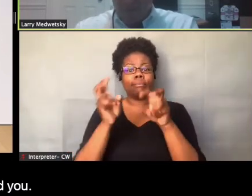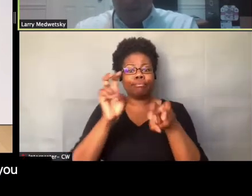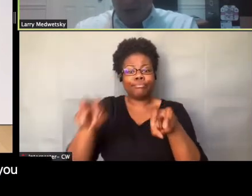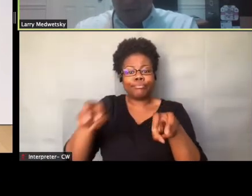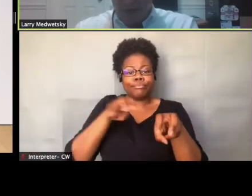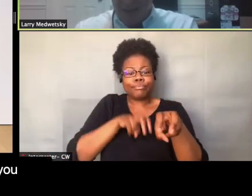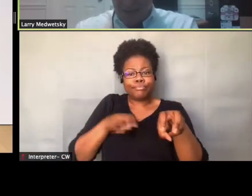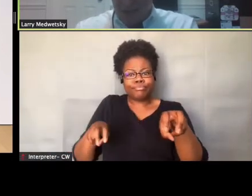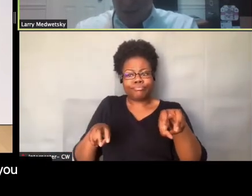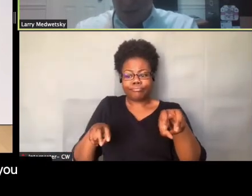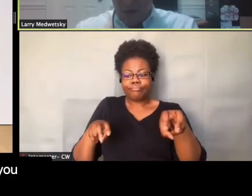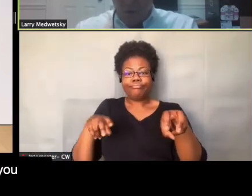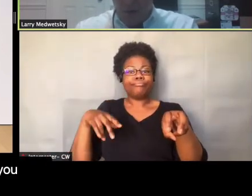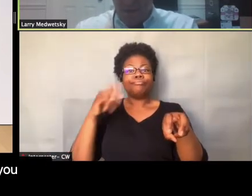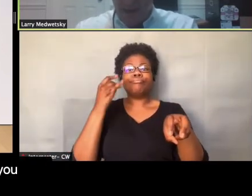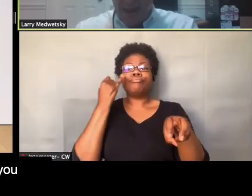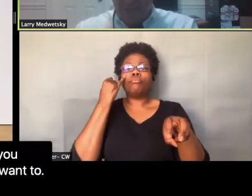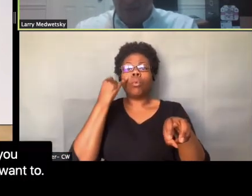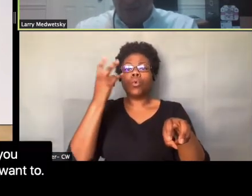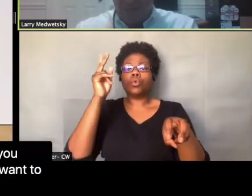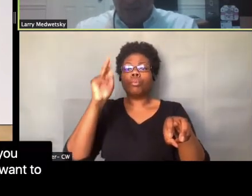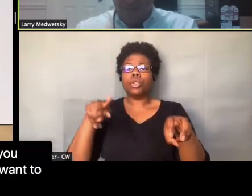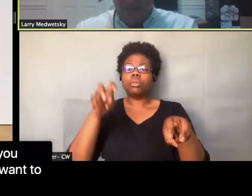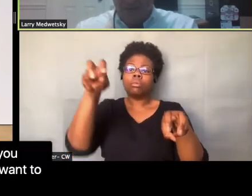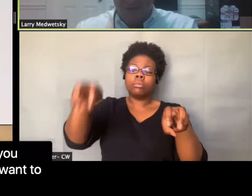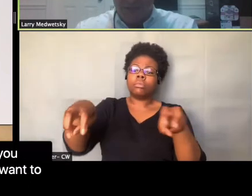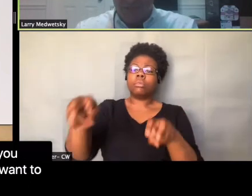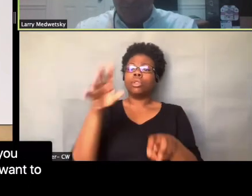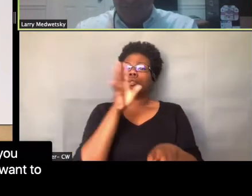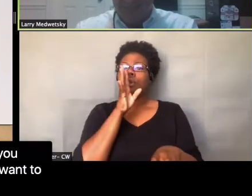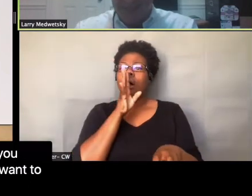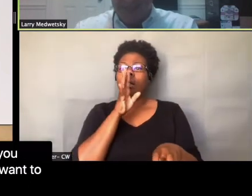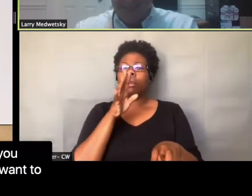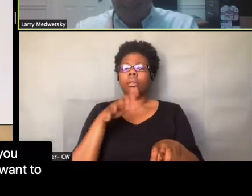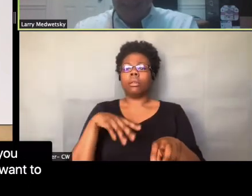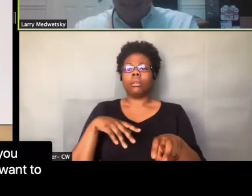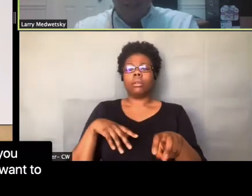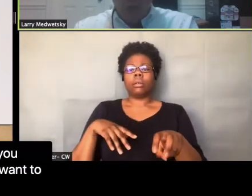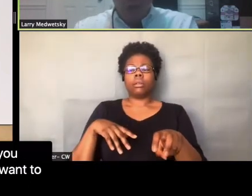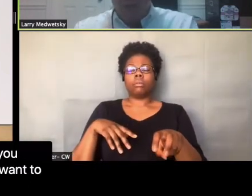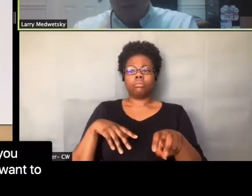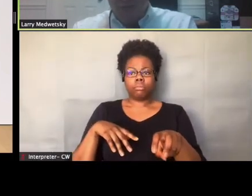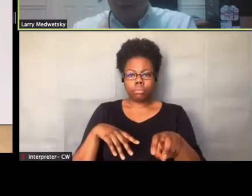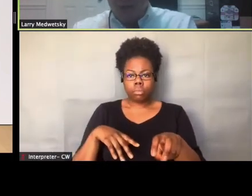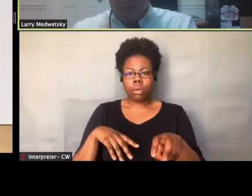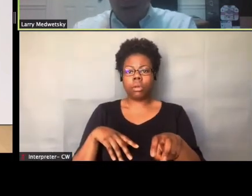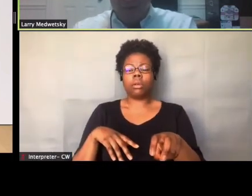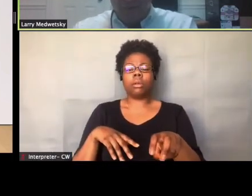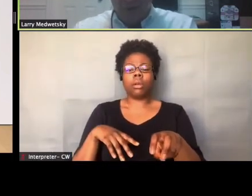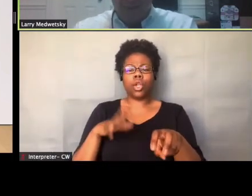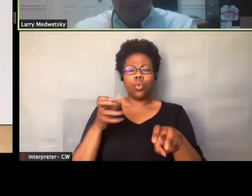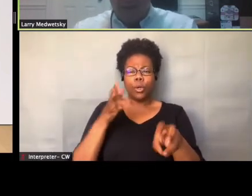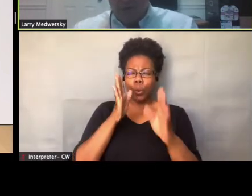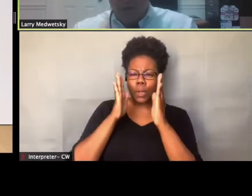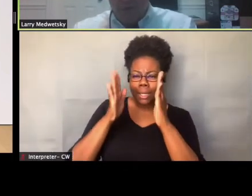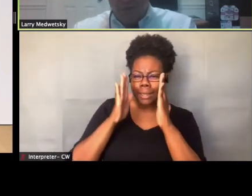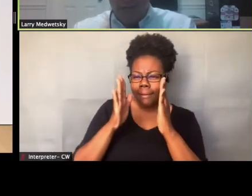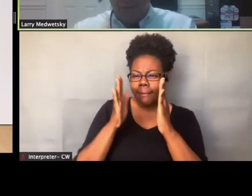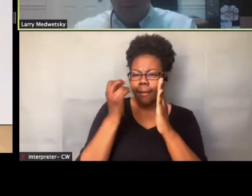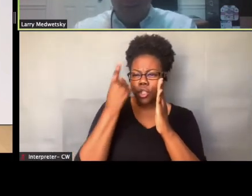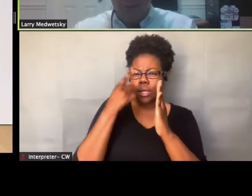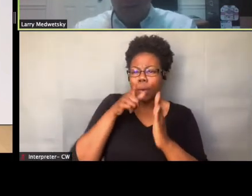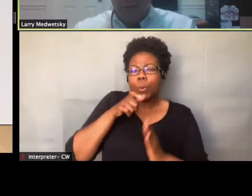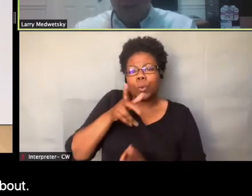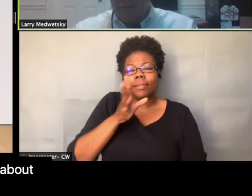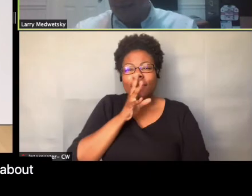have someone talking behind you, you don't want to be able to pick up that noise. So directional microphones, and when we talk